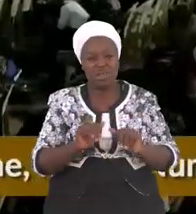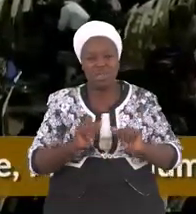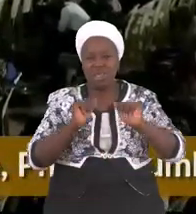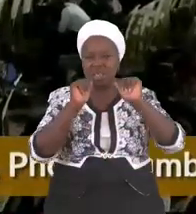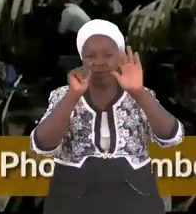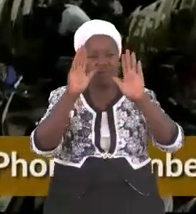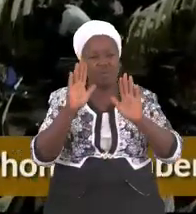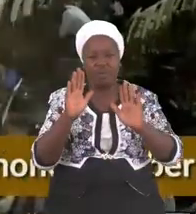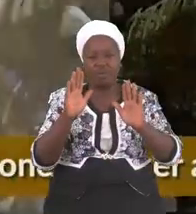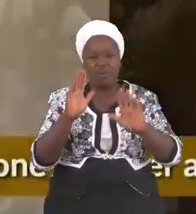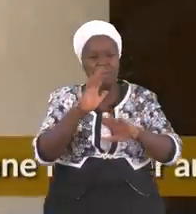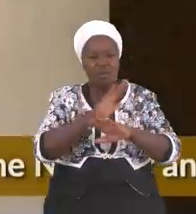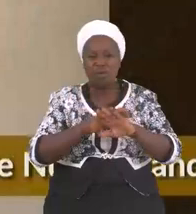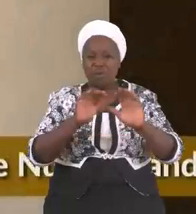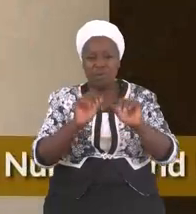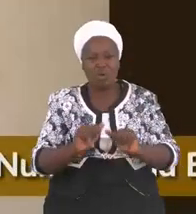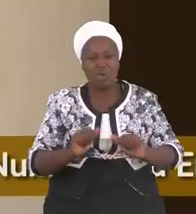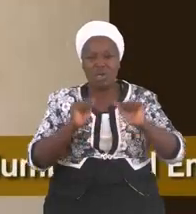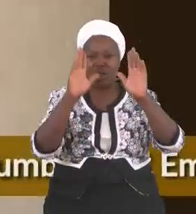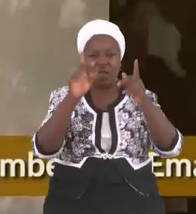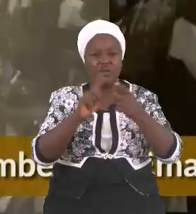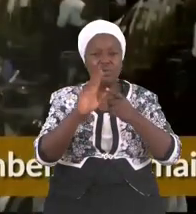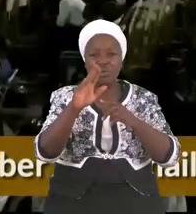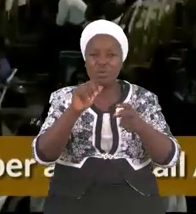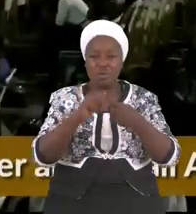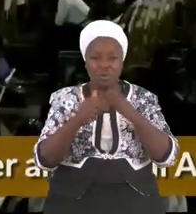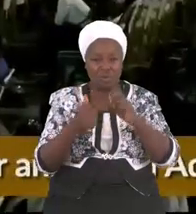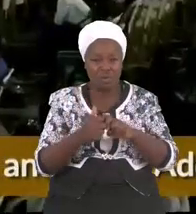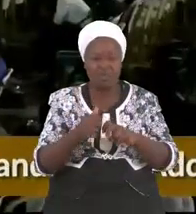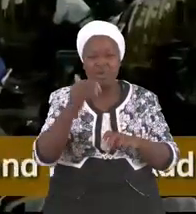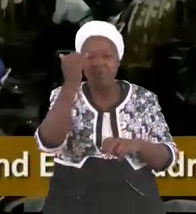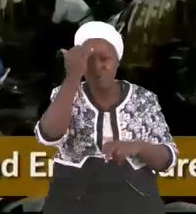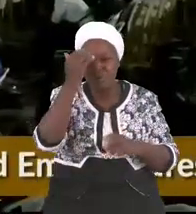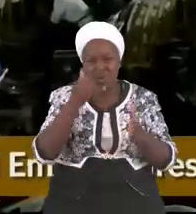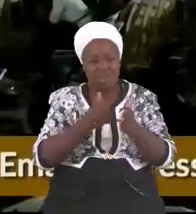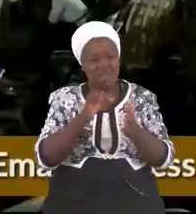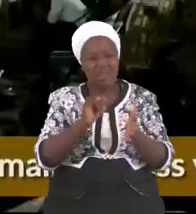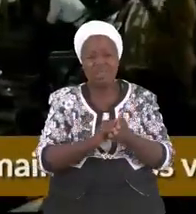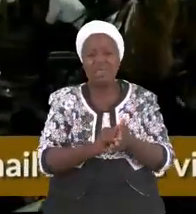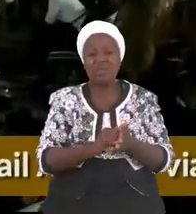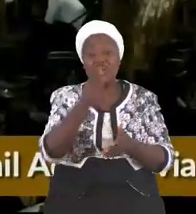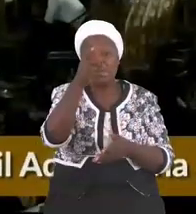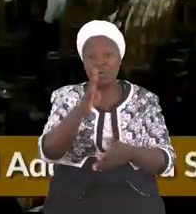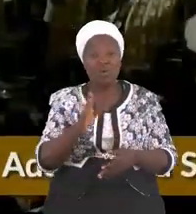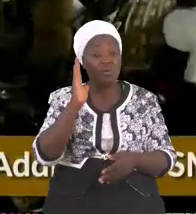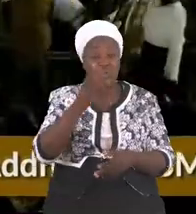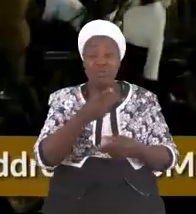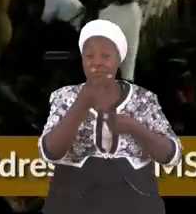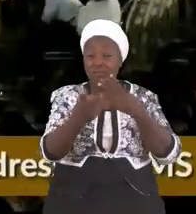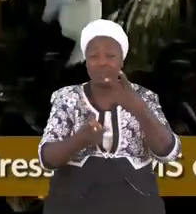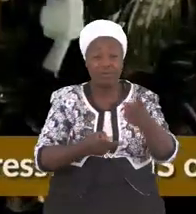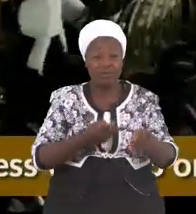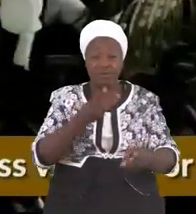gate, the people surrendering their lives to Christ, they are everywhere.